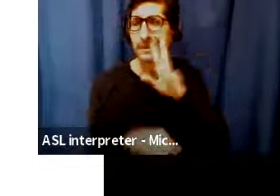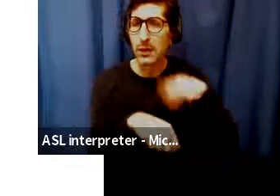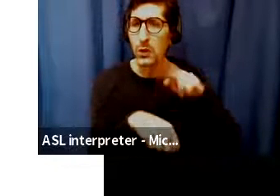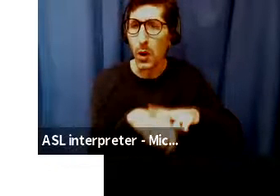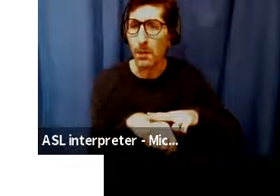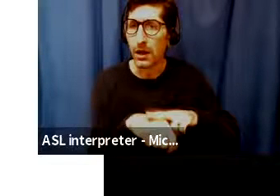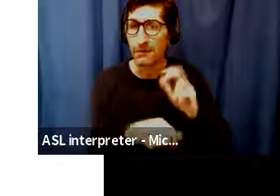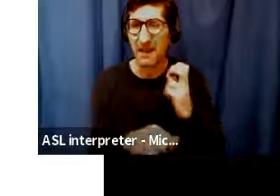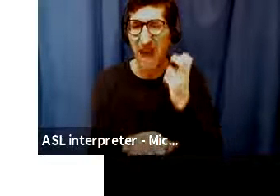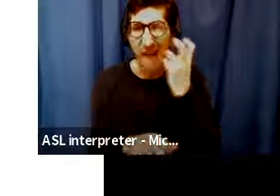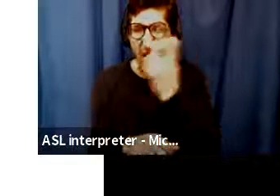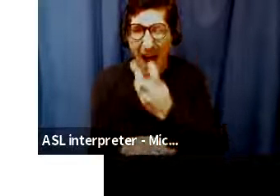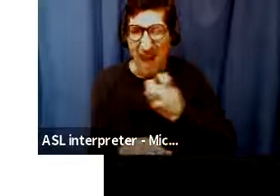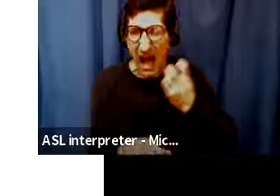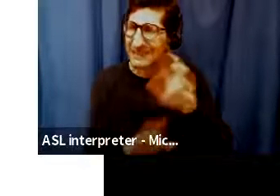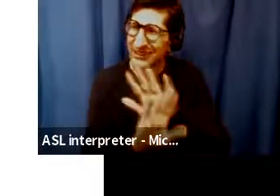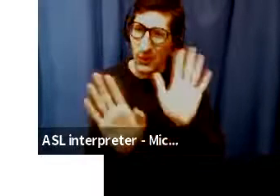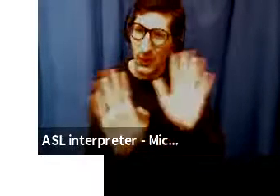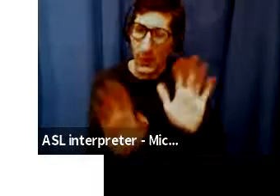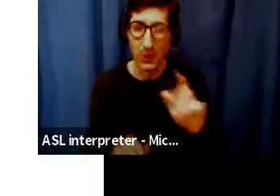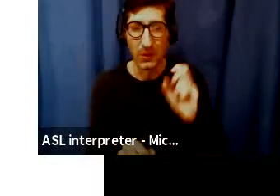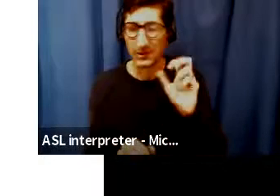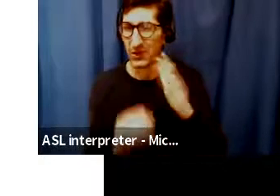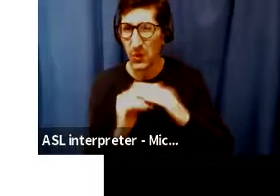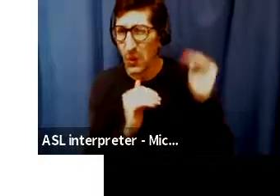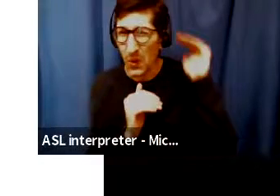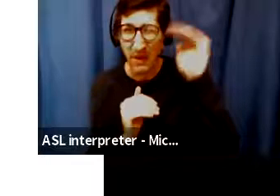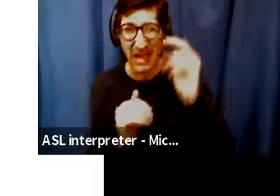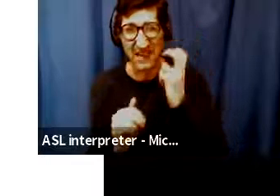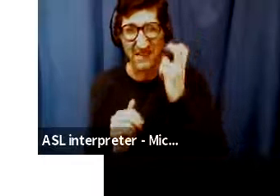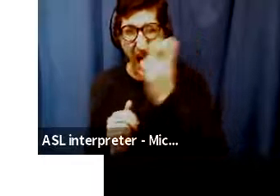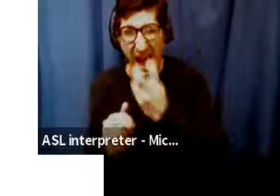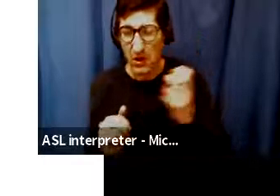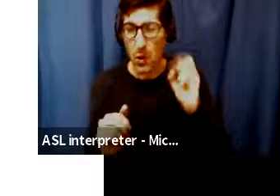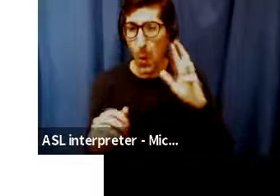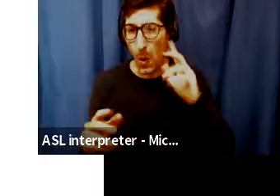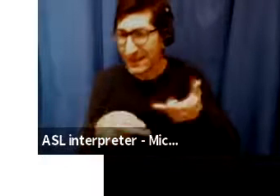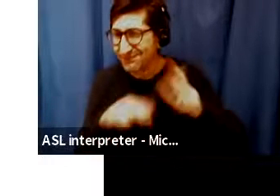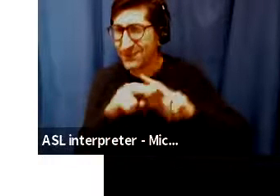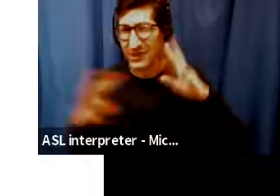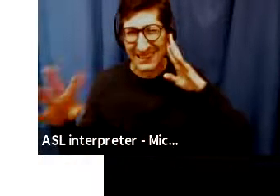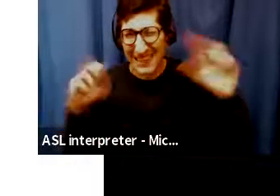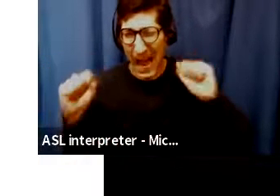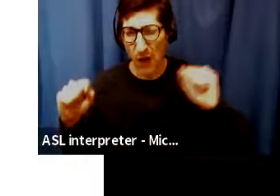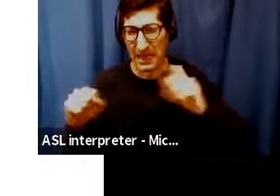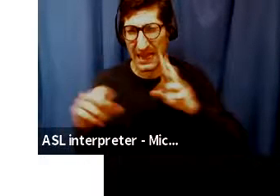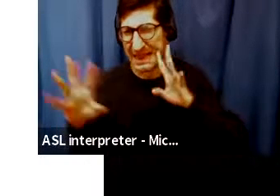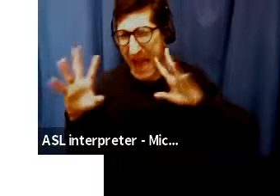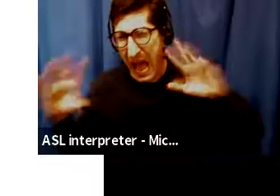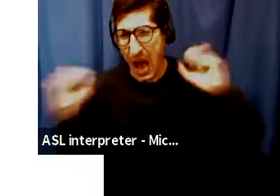your words, don't over enunciate, don't speak louder. Speak as you normally